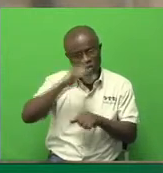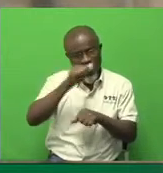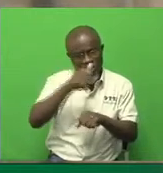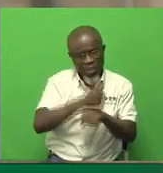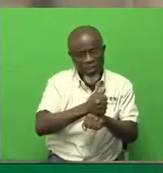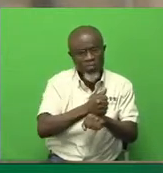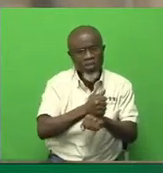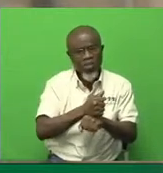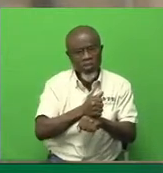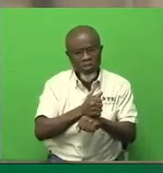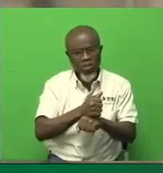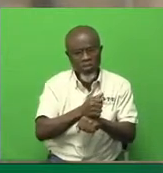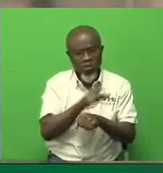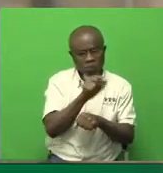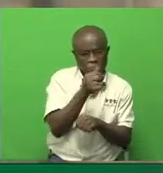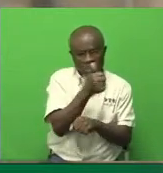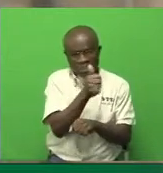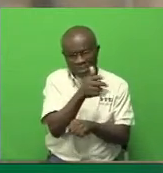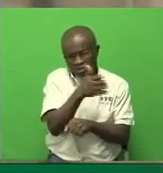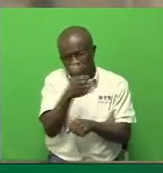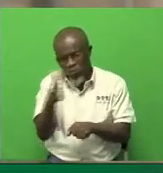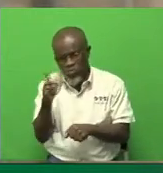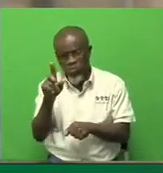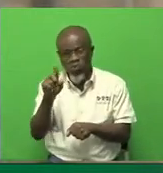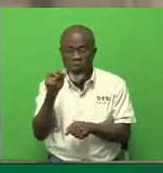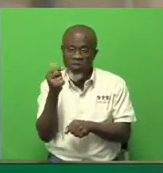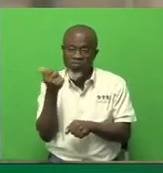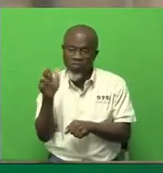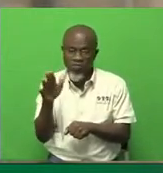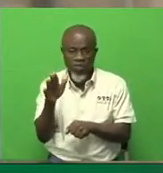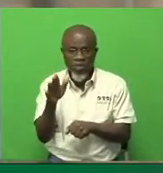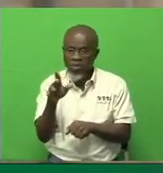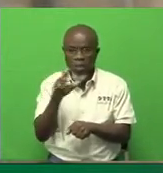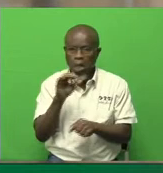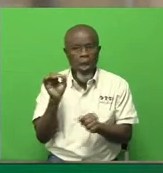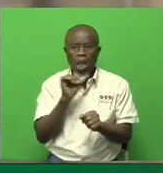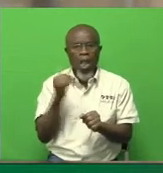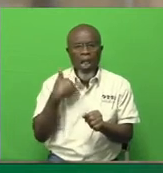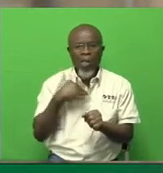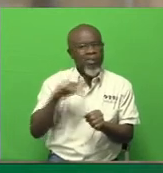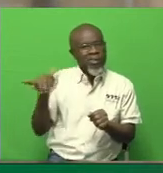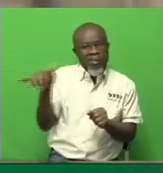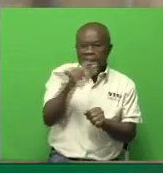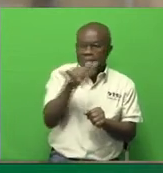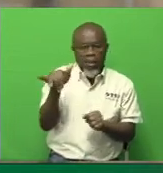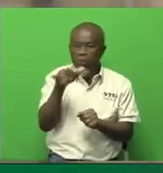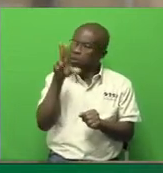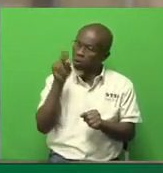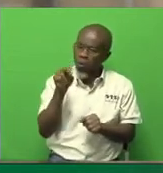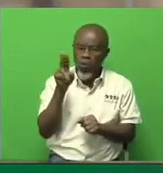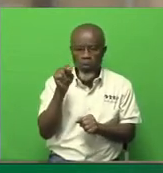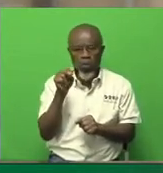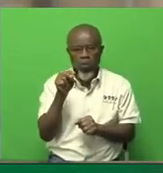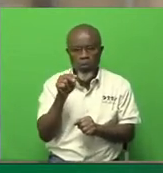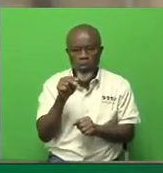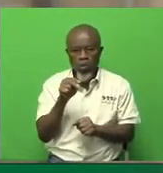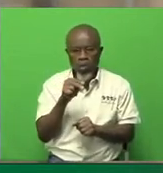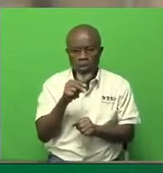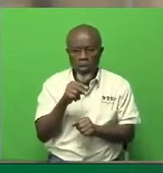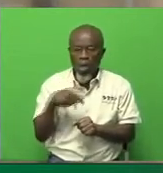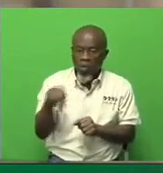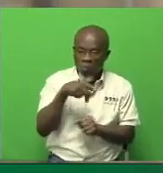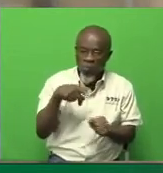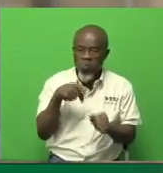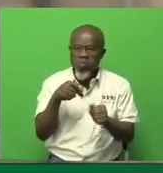to manage difficult circumstances as we have managed and we leveled with the people of Trinidad and